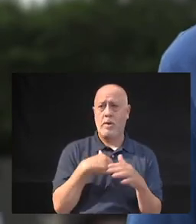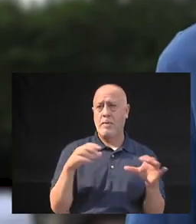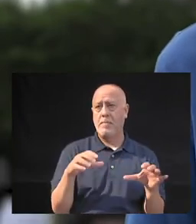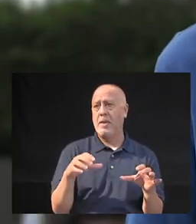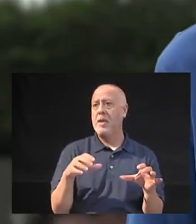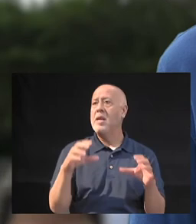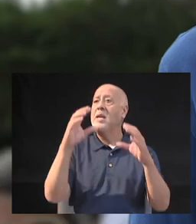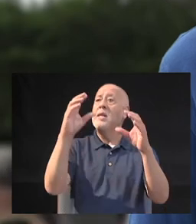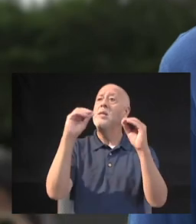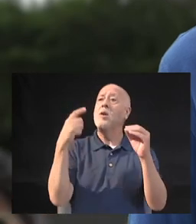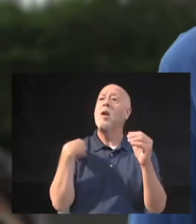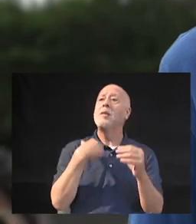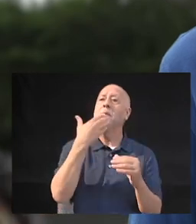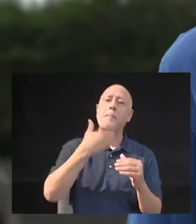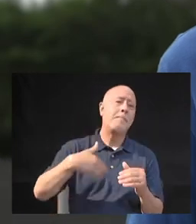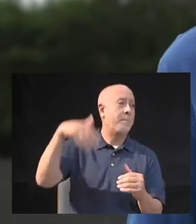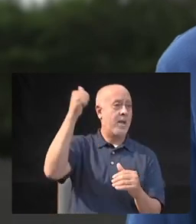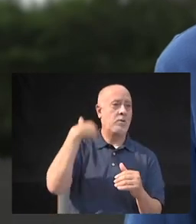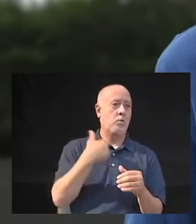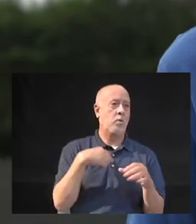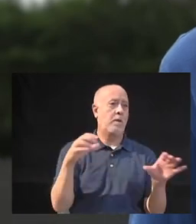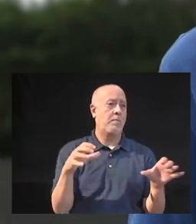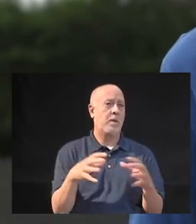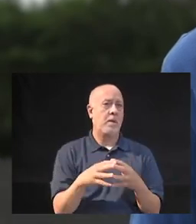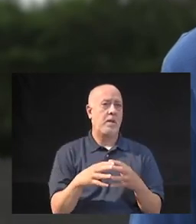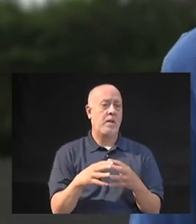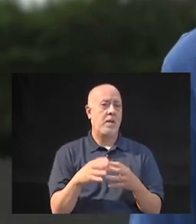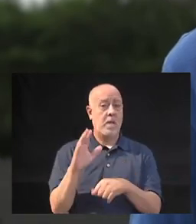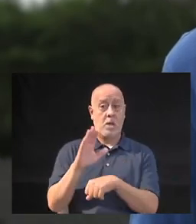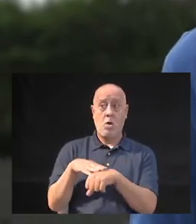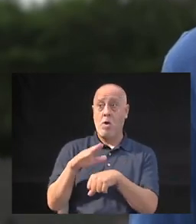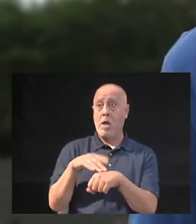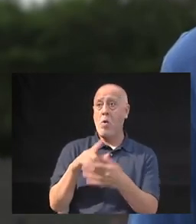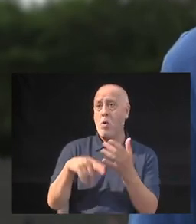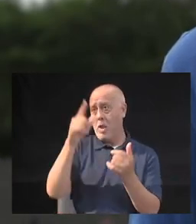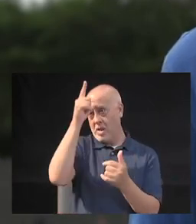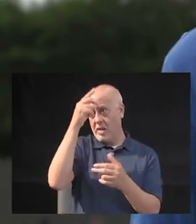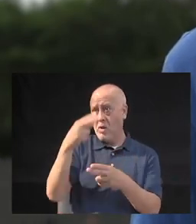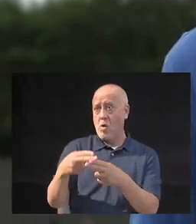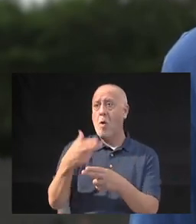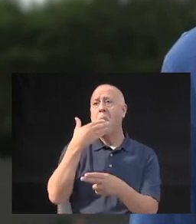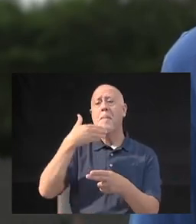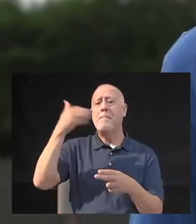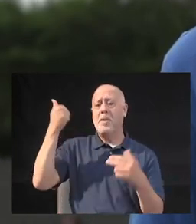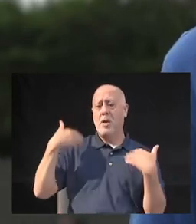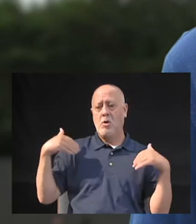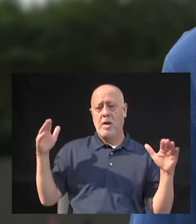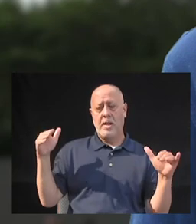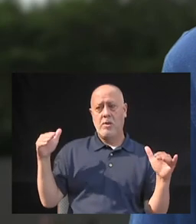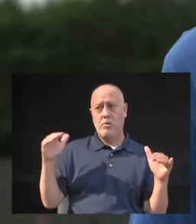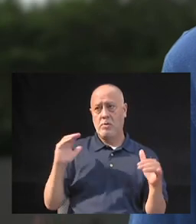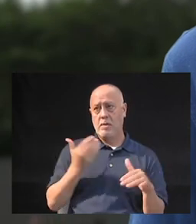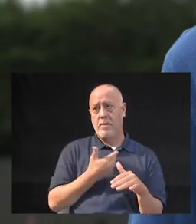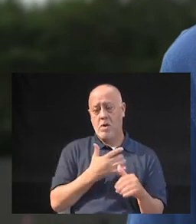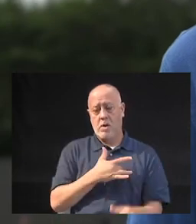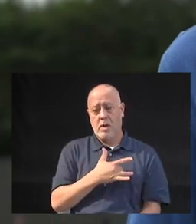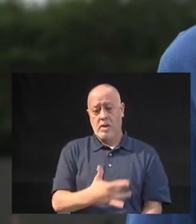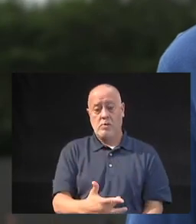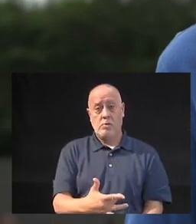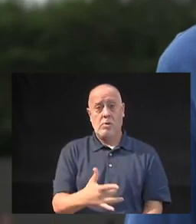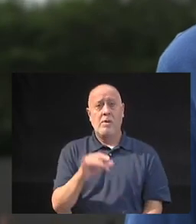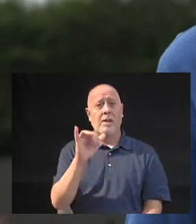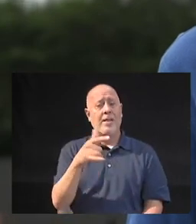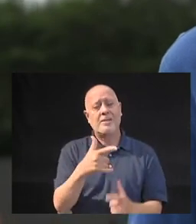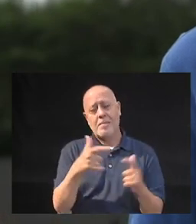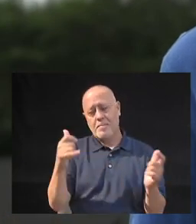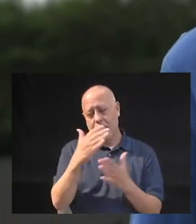taught us the best that we could be. He called out what Lincoln called the better angels of our nature. And that's a